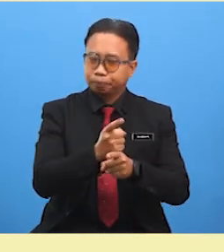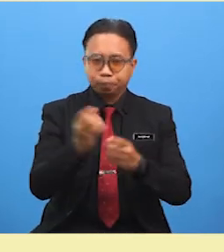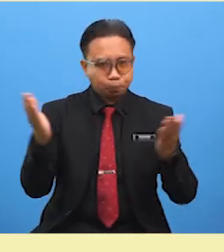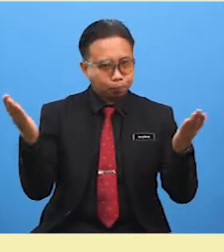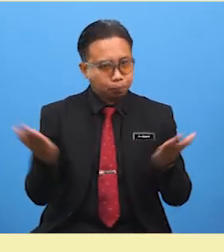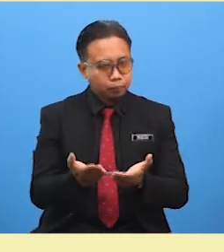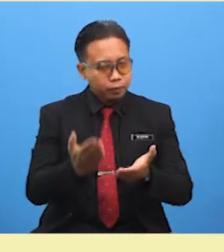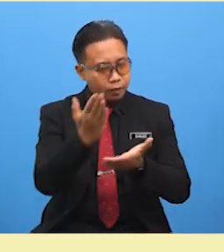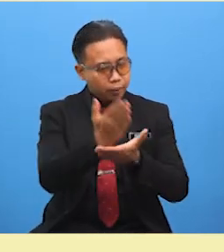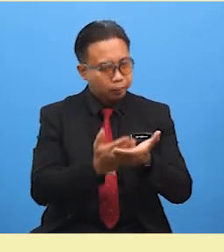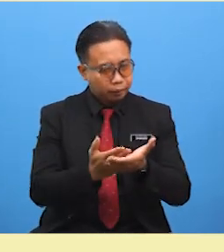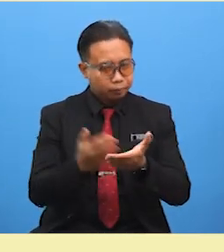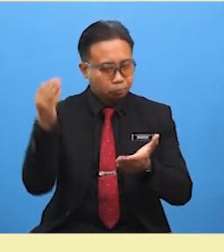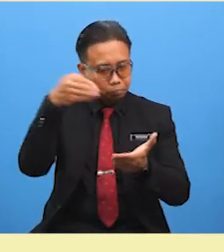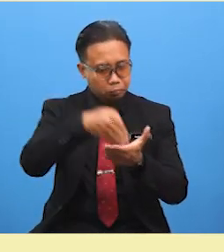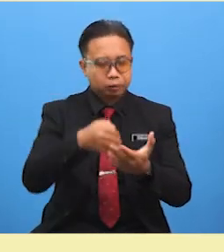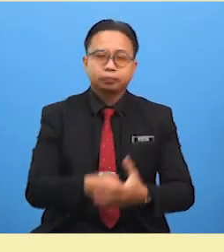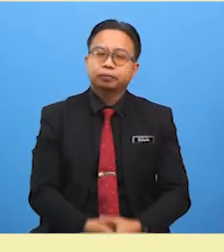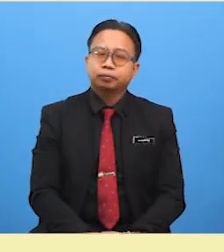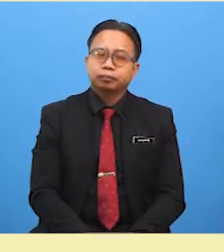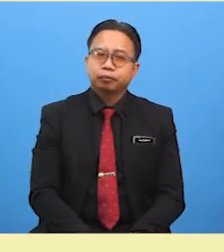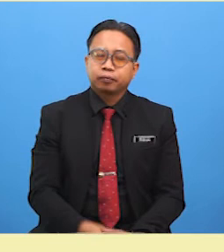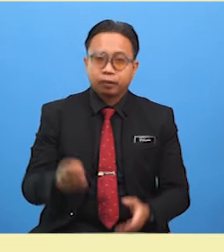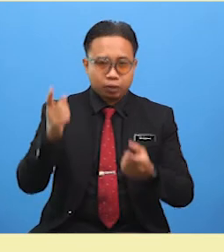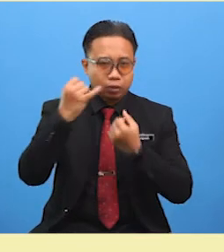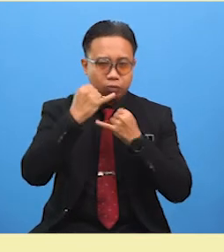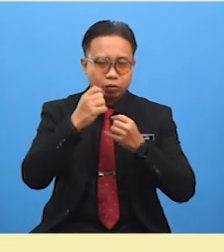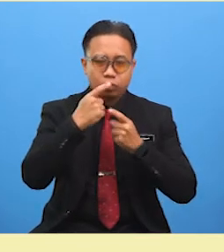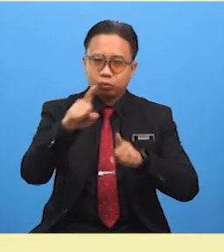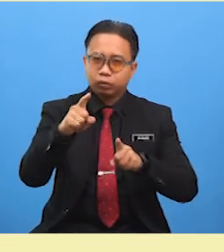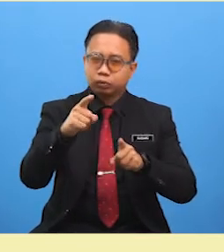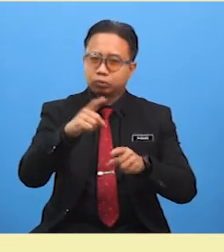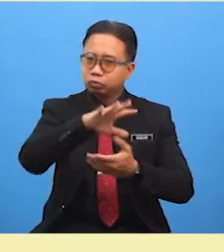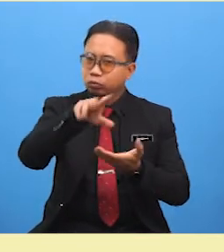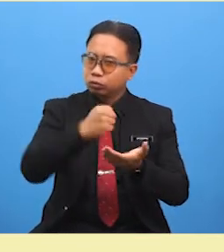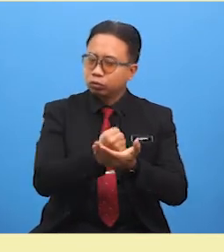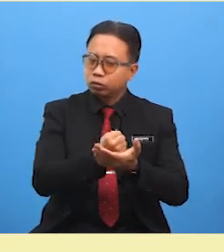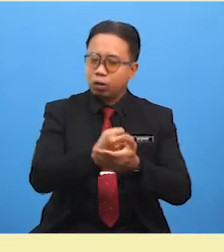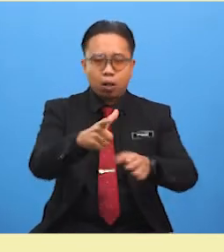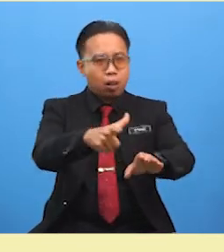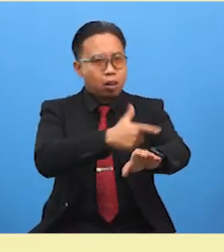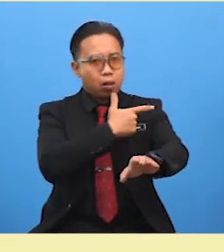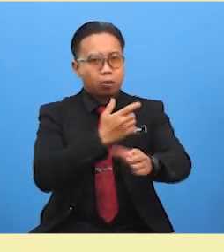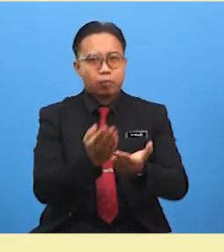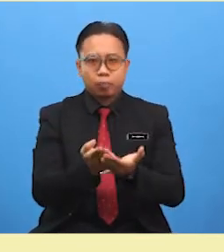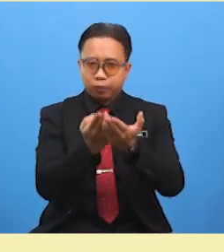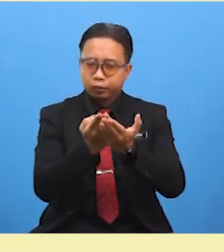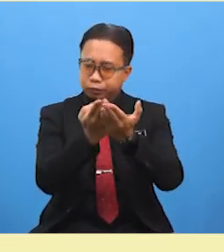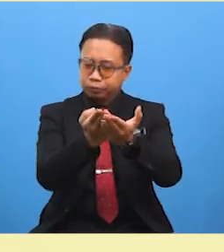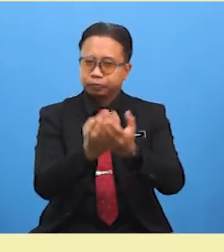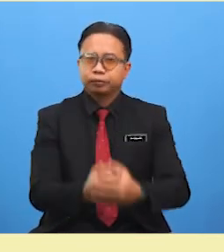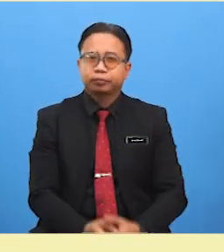The introduction part again. It stated the answer very clearly. Gondolas are long